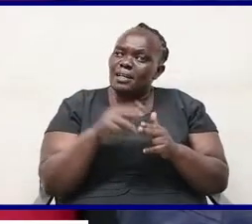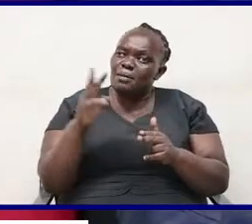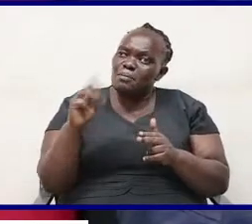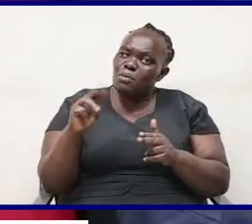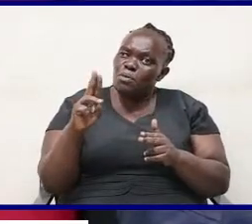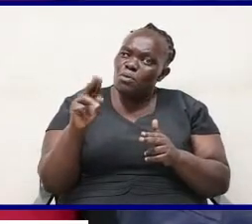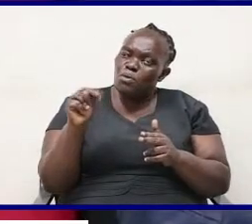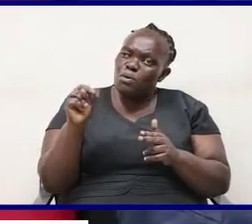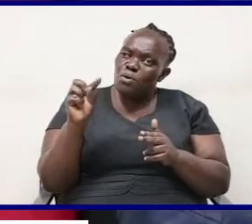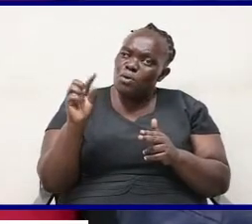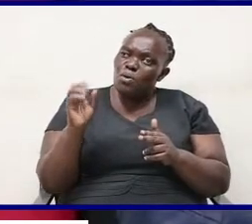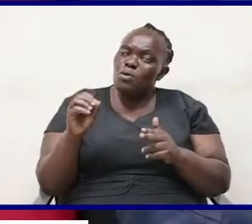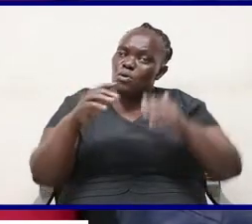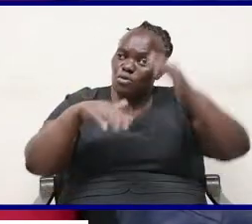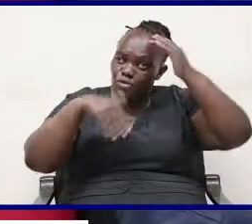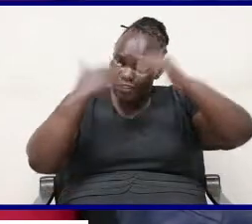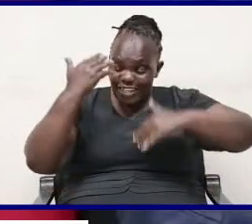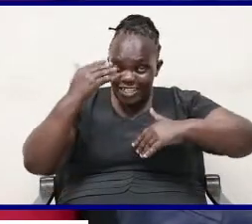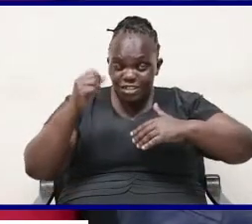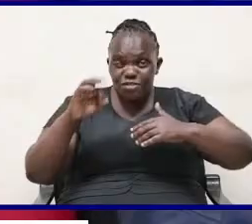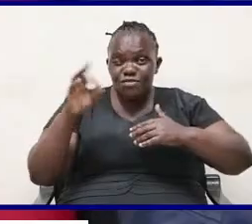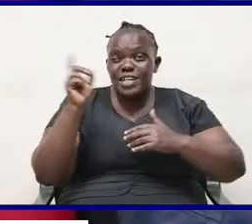Momo Musyoki from the University of Nairobi.